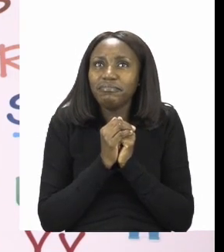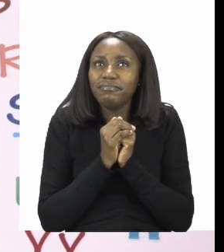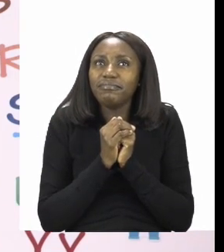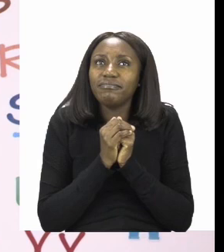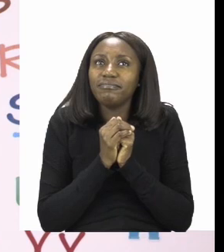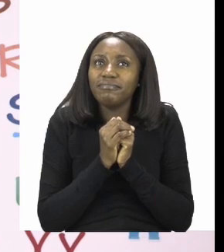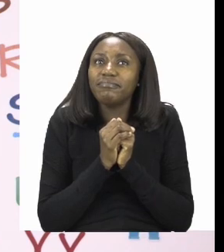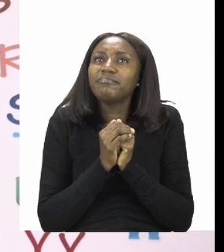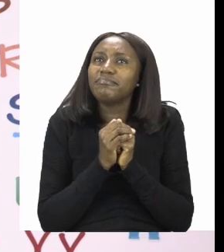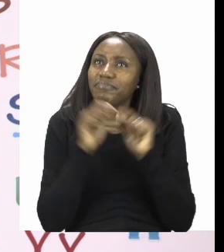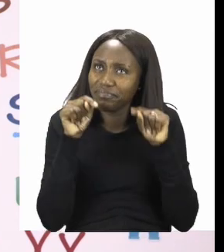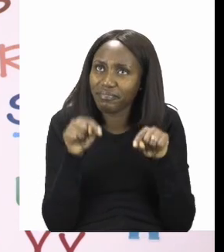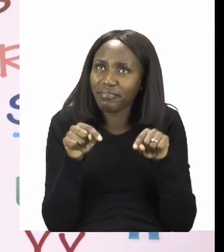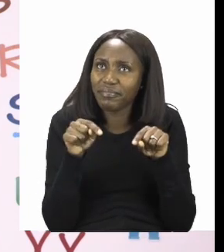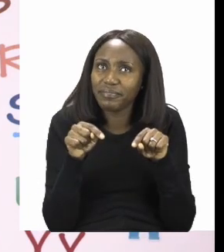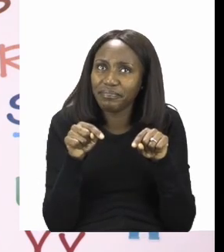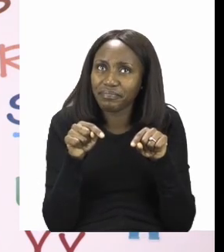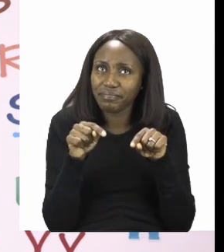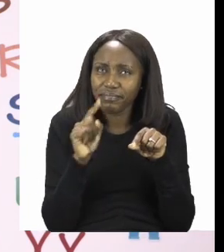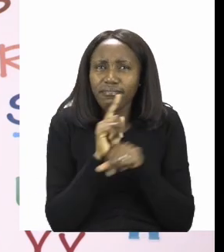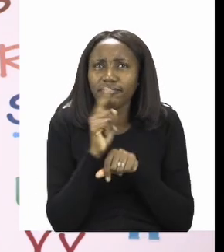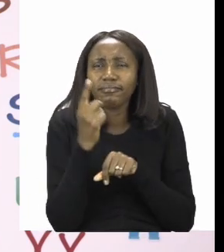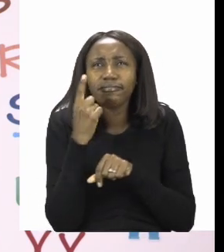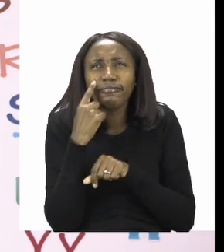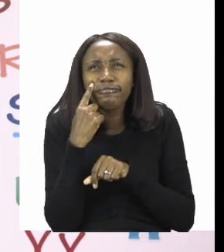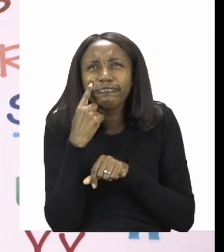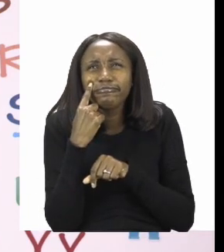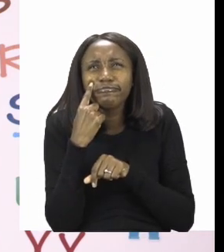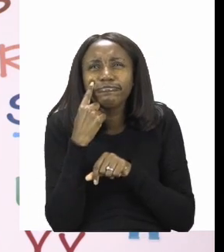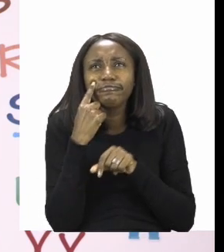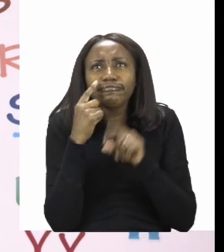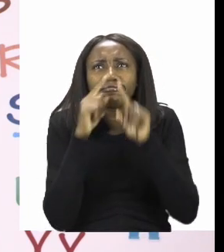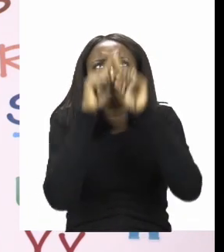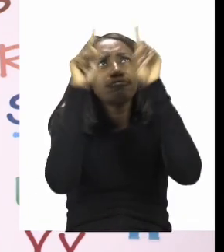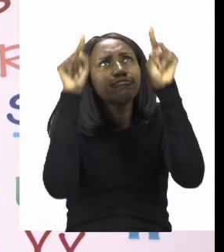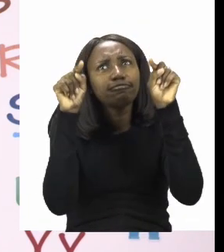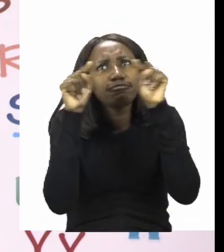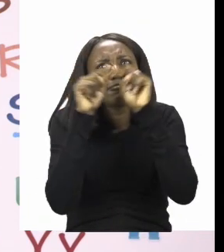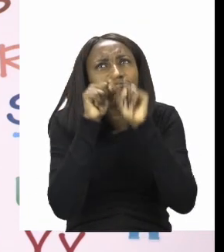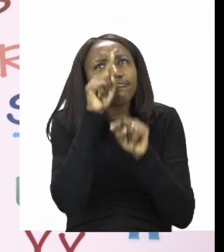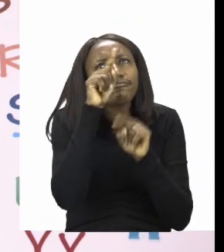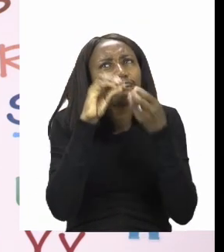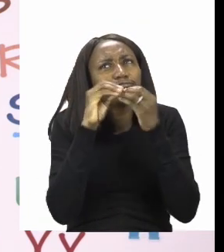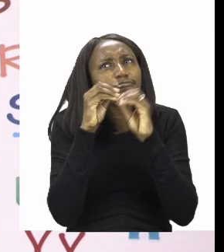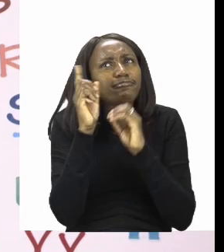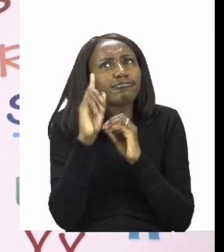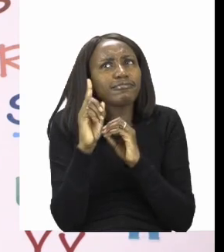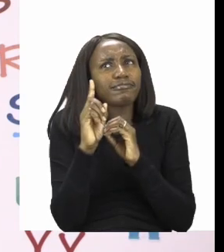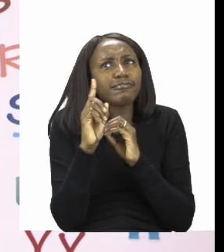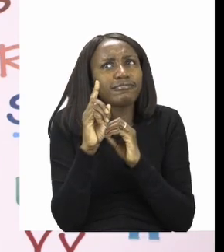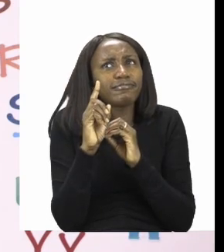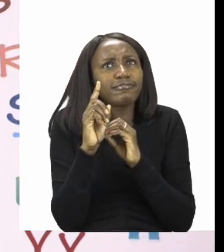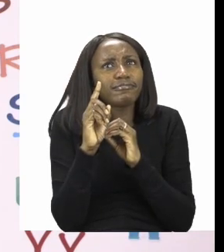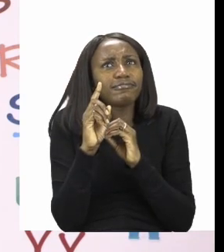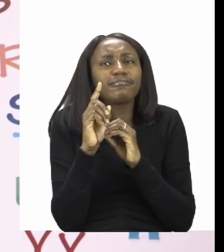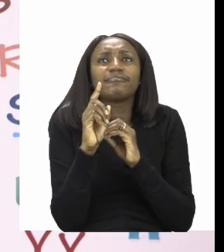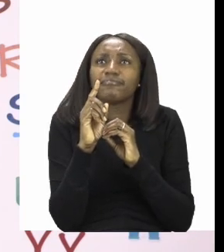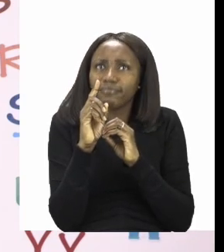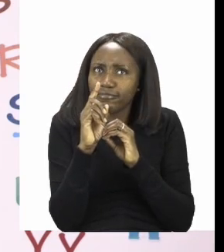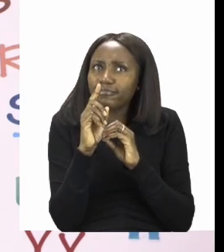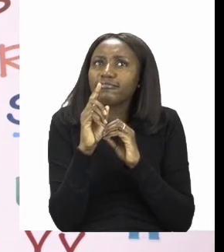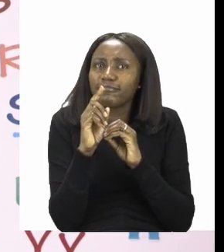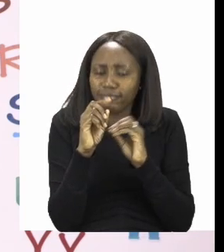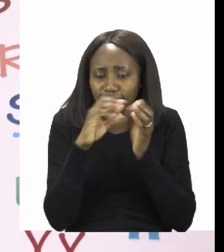What we're going to do is first take a look at the top numbers. And then we're going to take